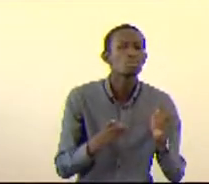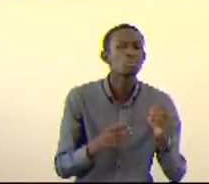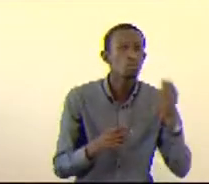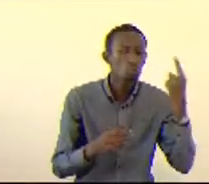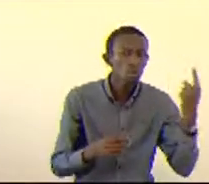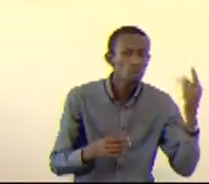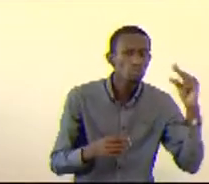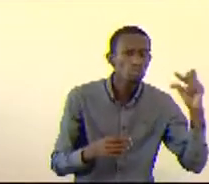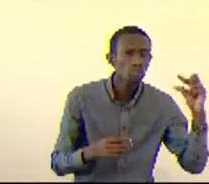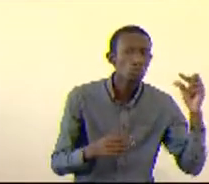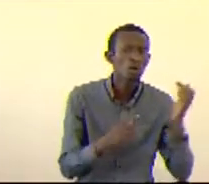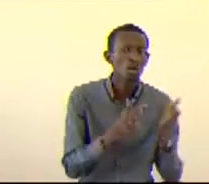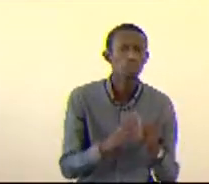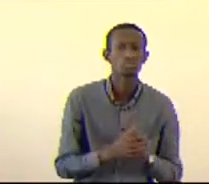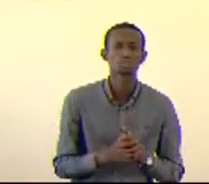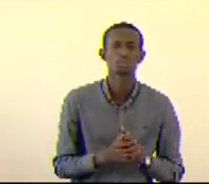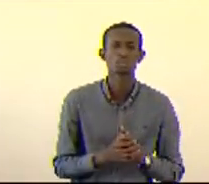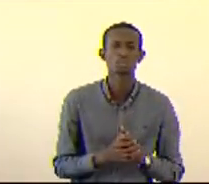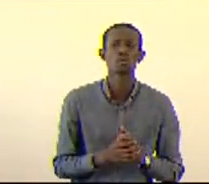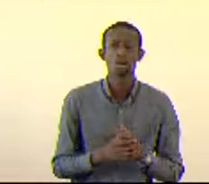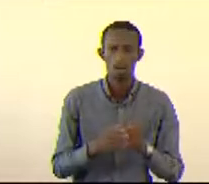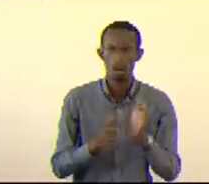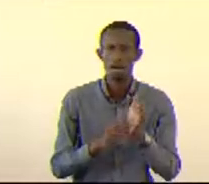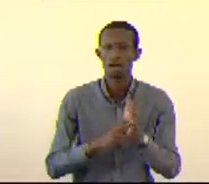1,000. And in that case, we are going to get